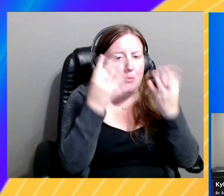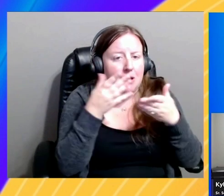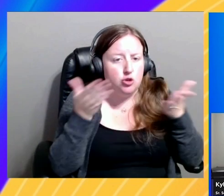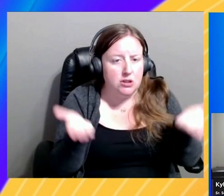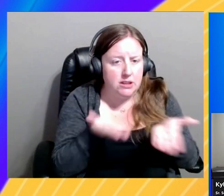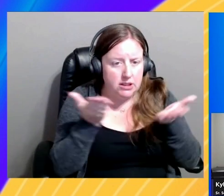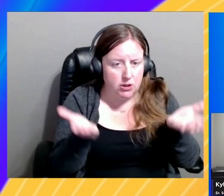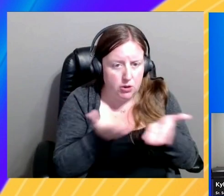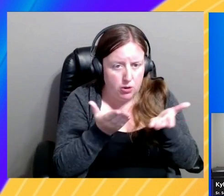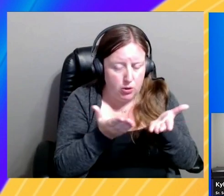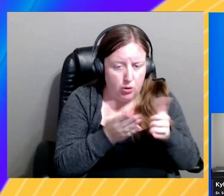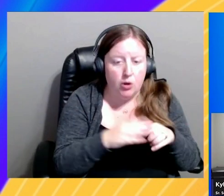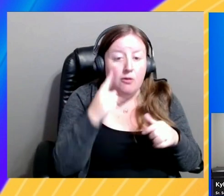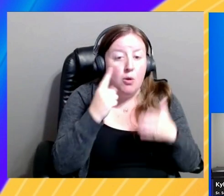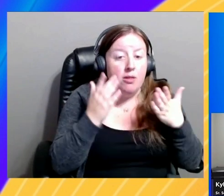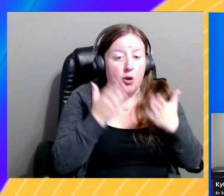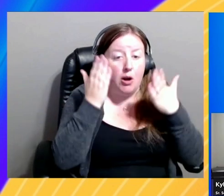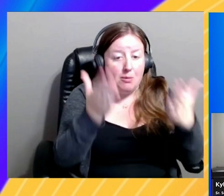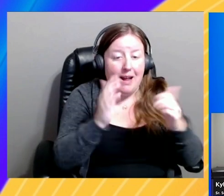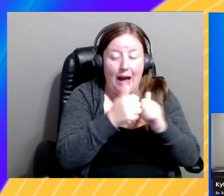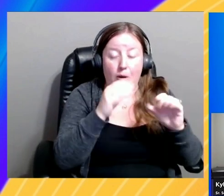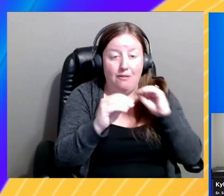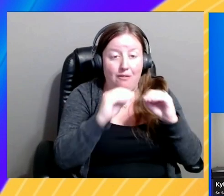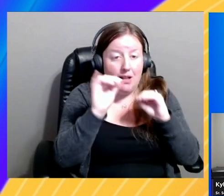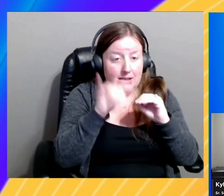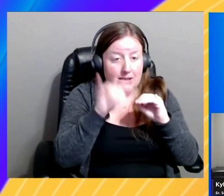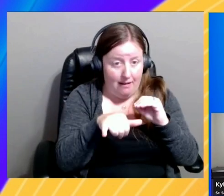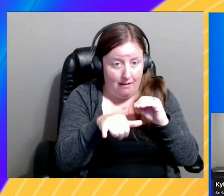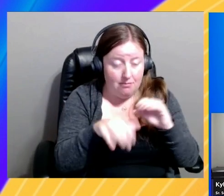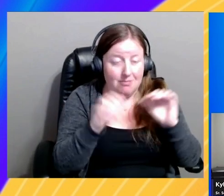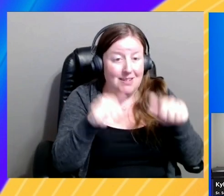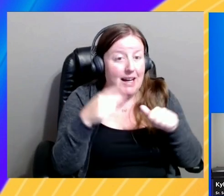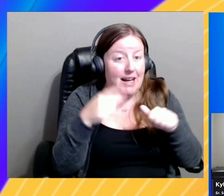the recommendation on how to fix this. So I can see